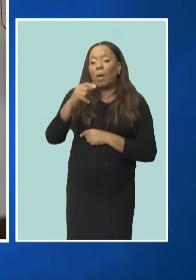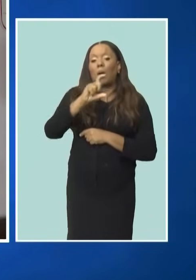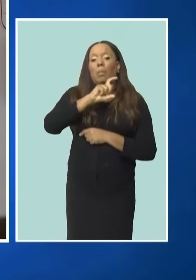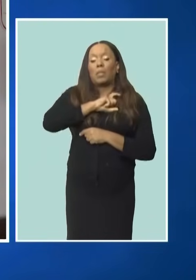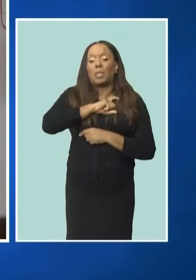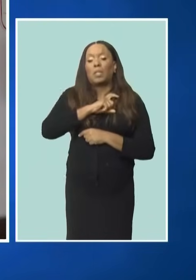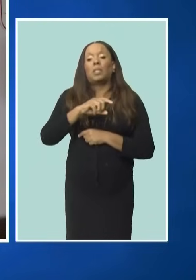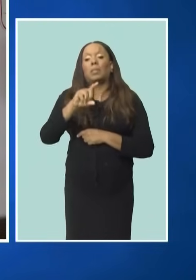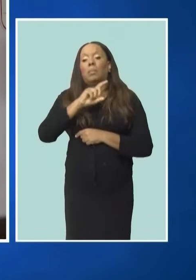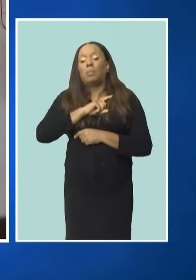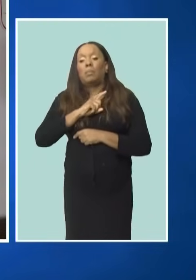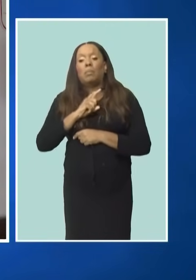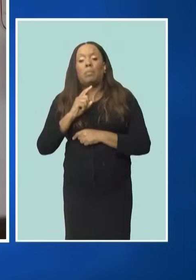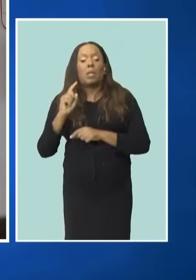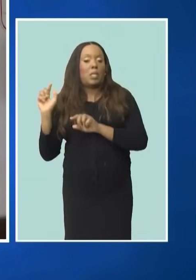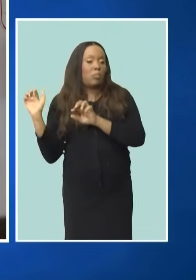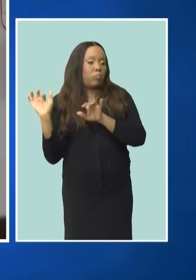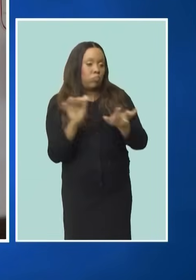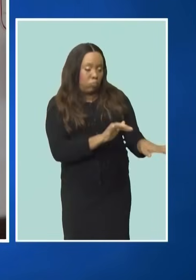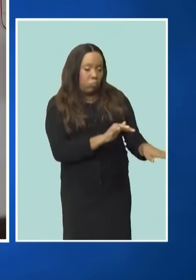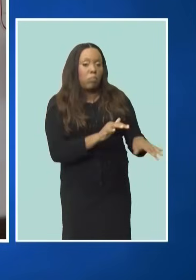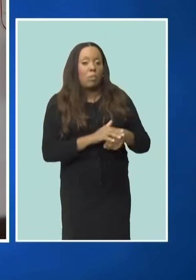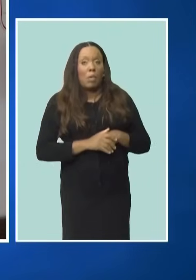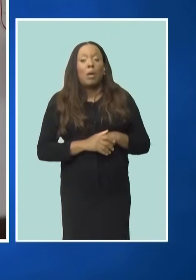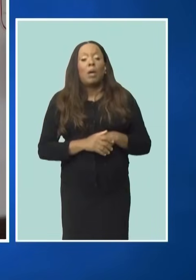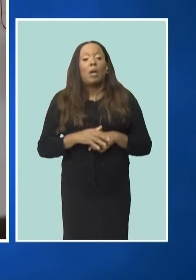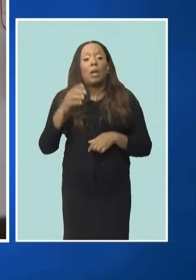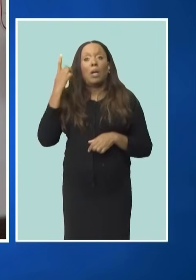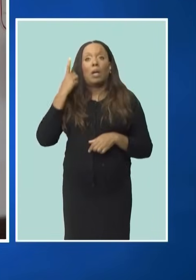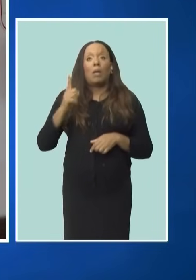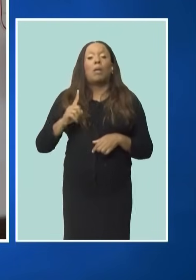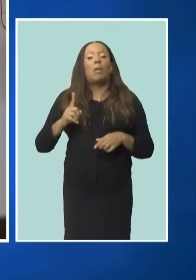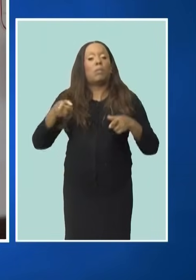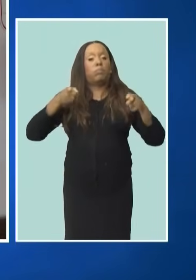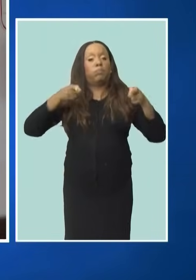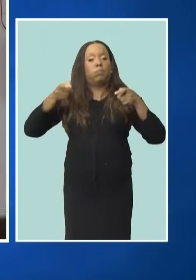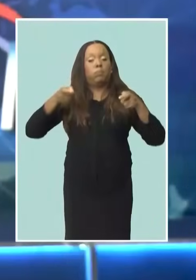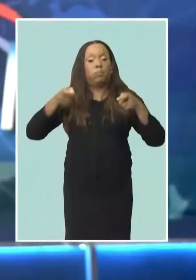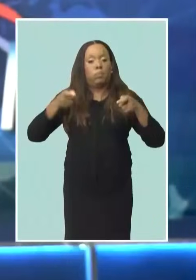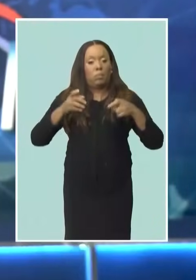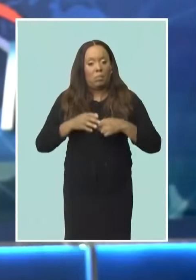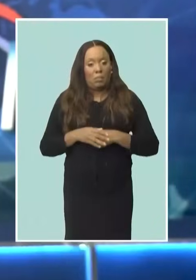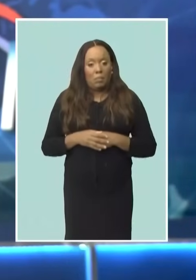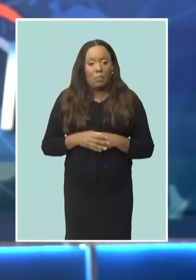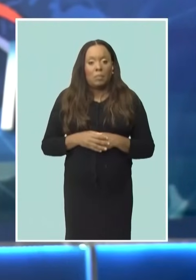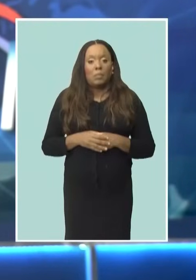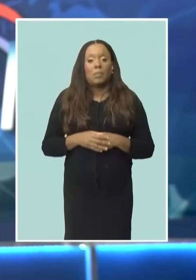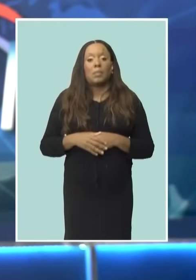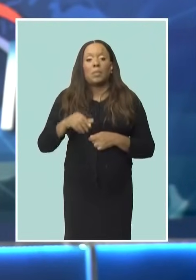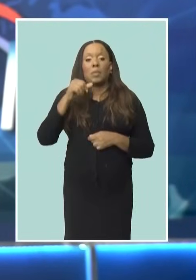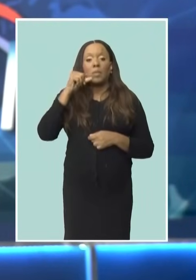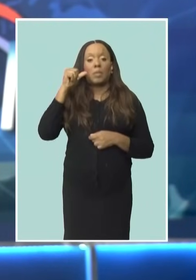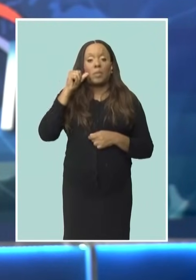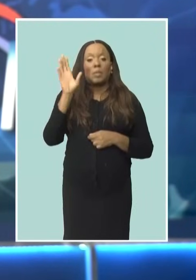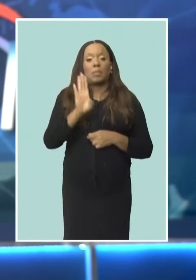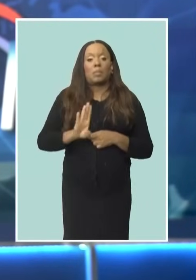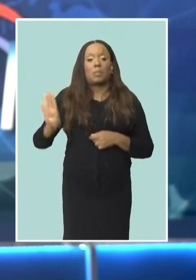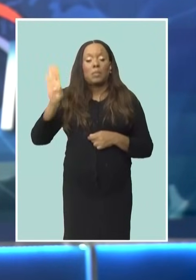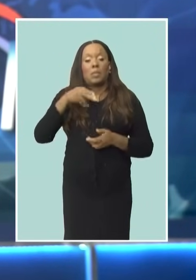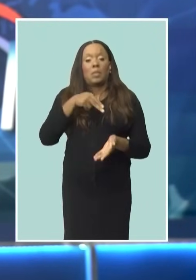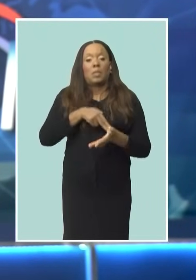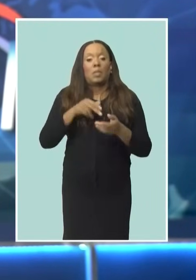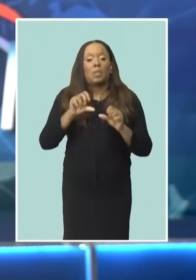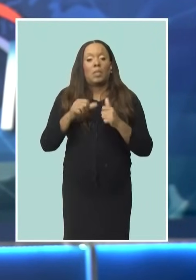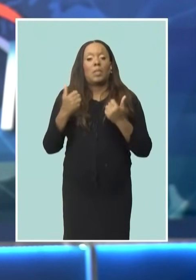respond to the Glebe Polyclinic here to bring some order. Well, just yesterday, the Barbados